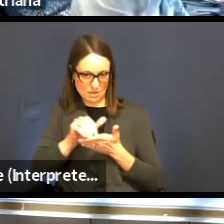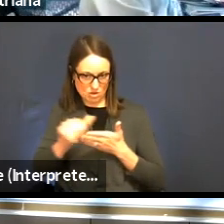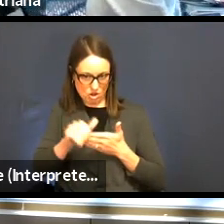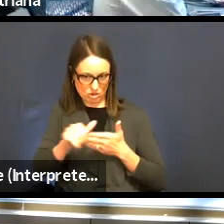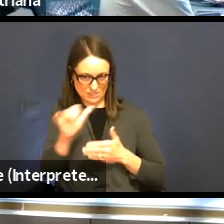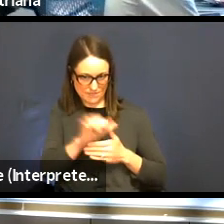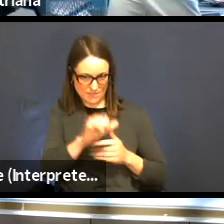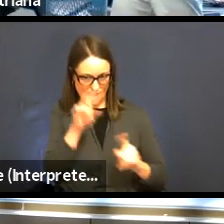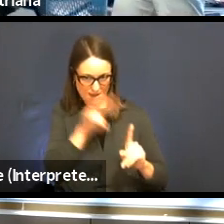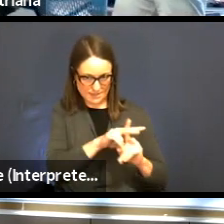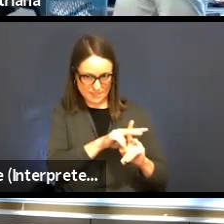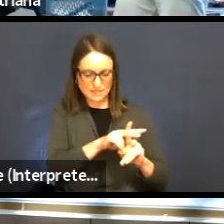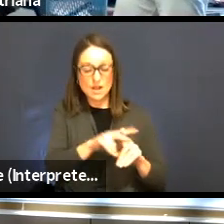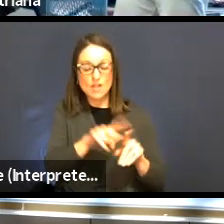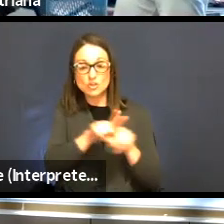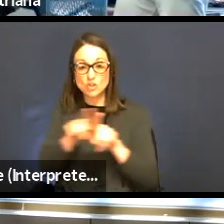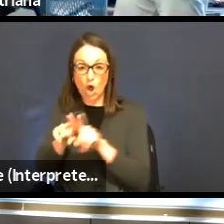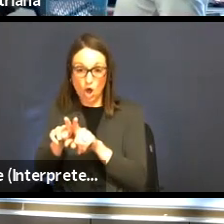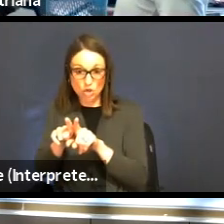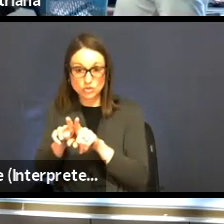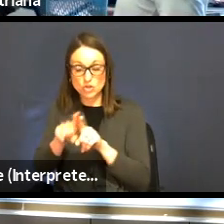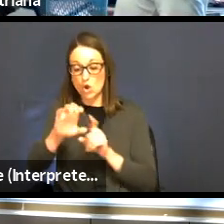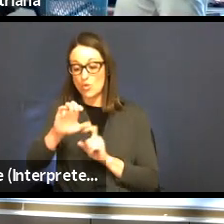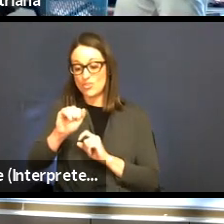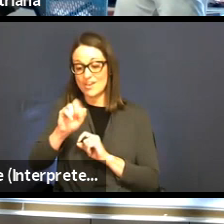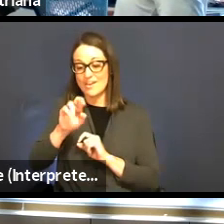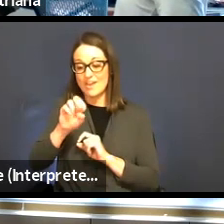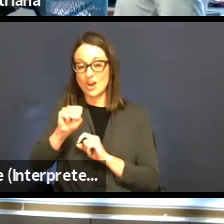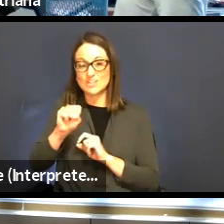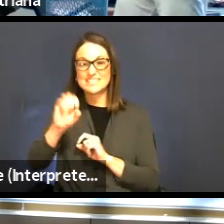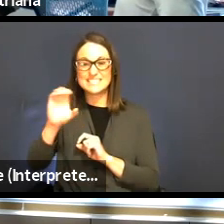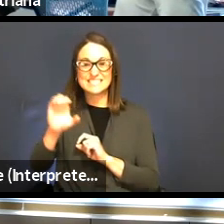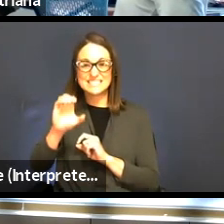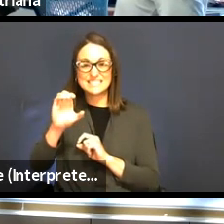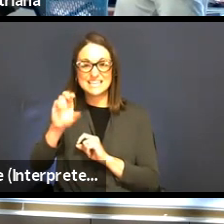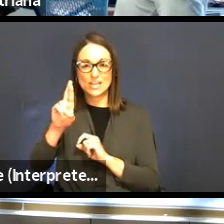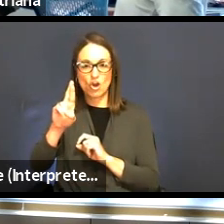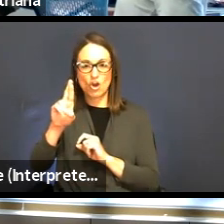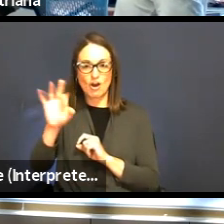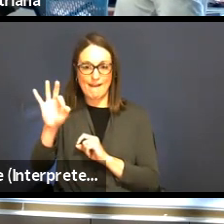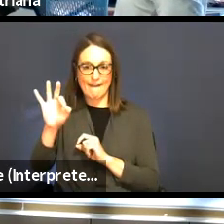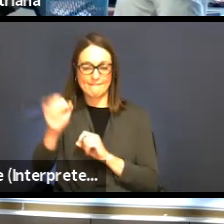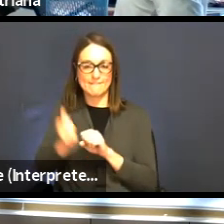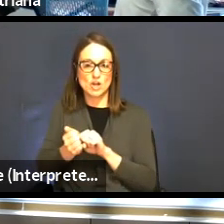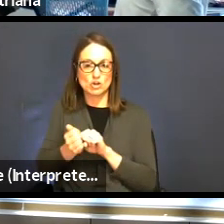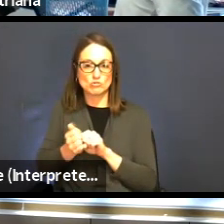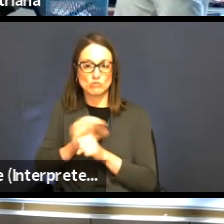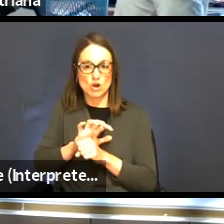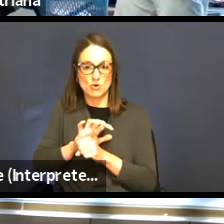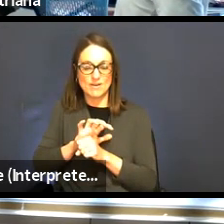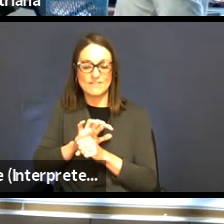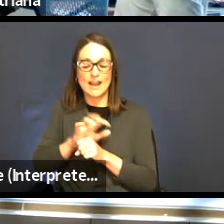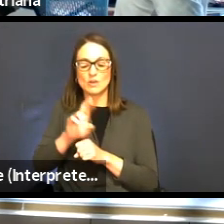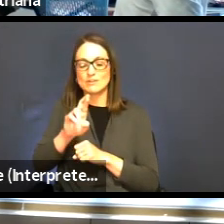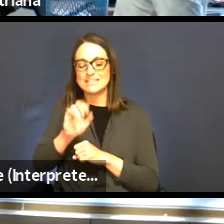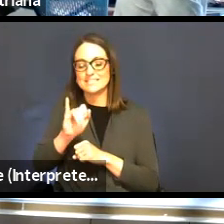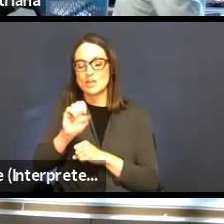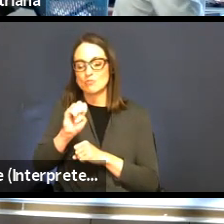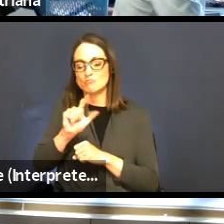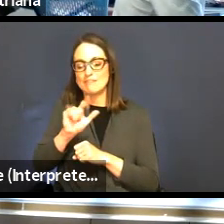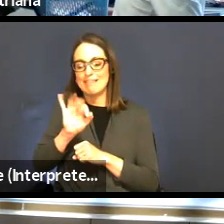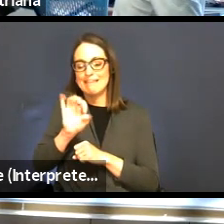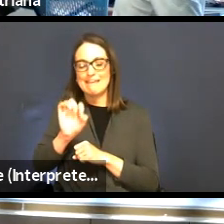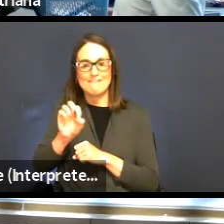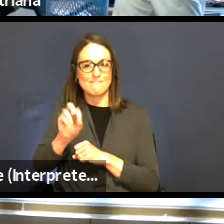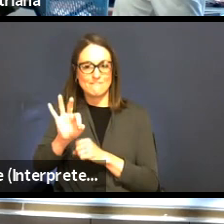a reference to the CARES CRF or Coronavirus Relief Fund dollars. This is about